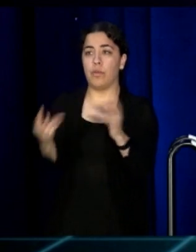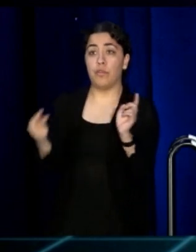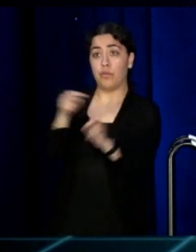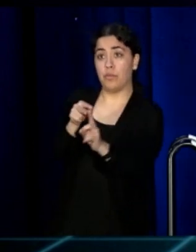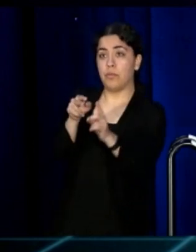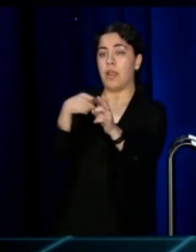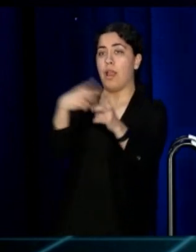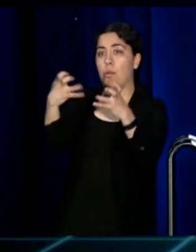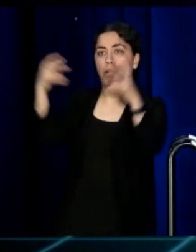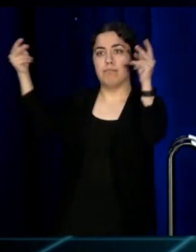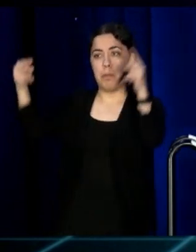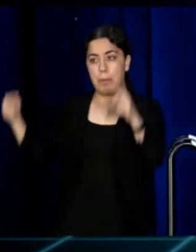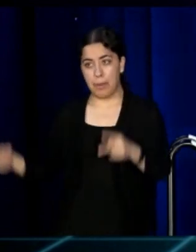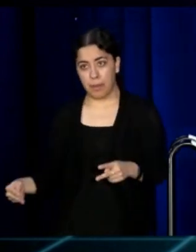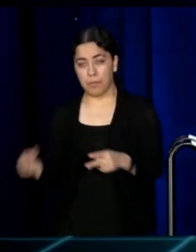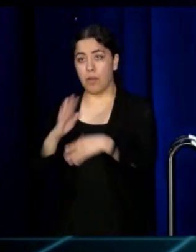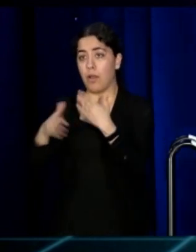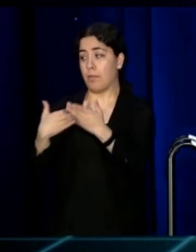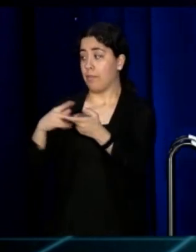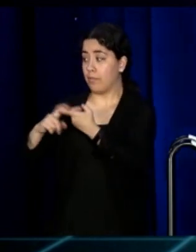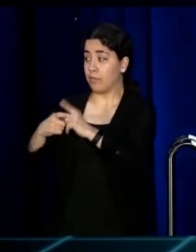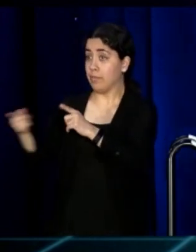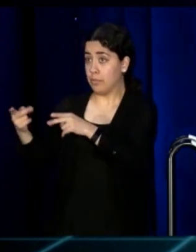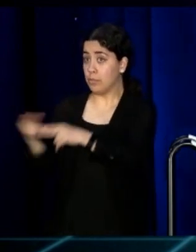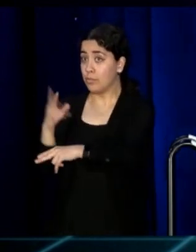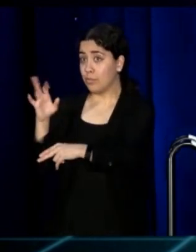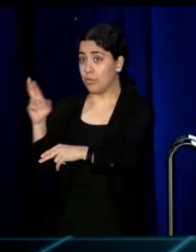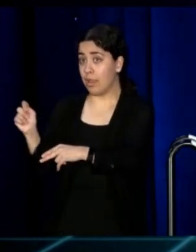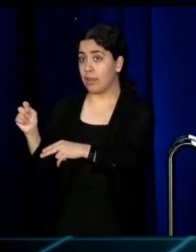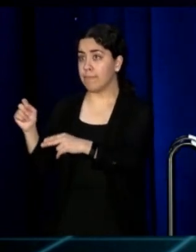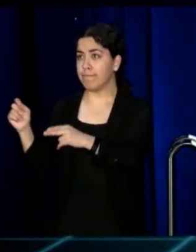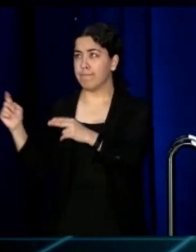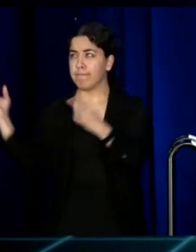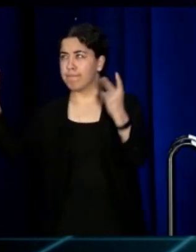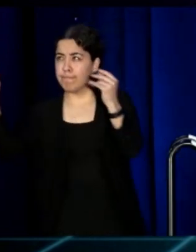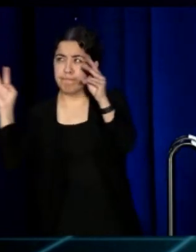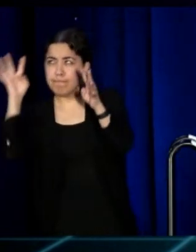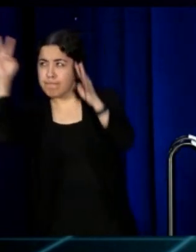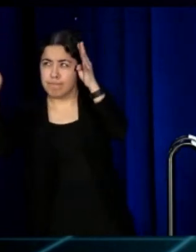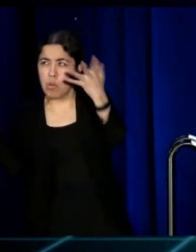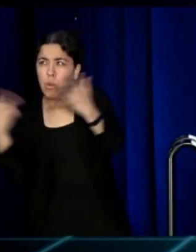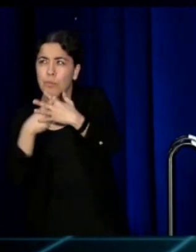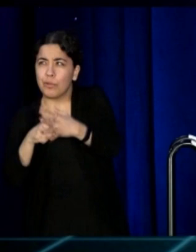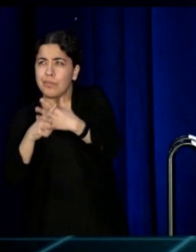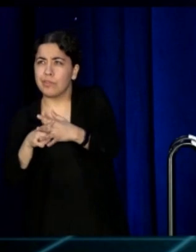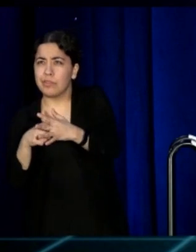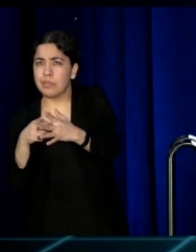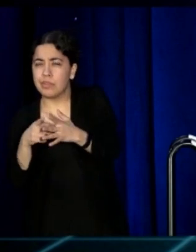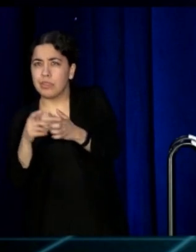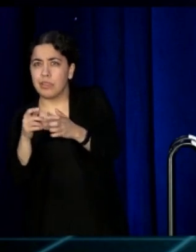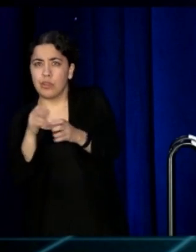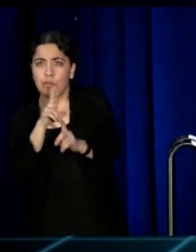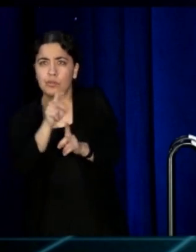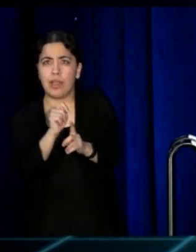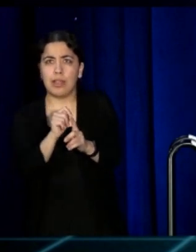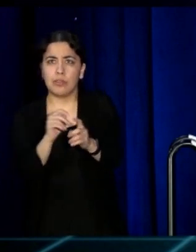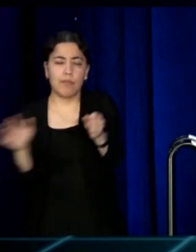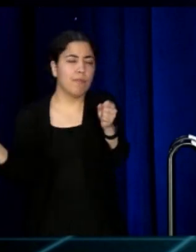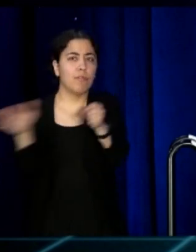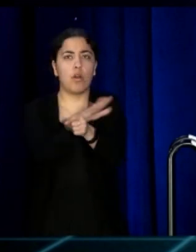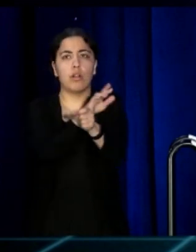code with my friends who all use React and see kind of what primitives we can get that will make React really a full